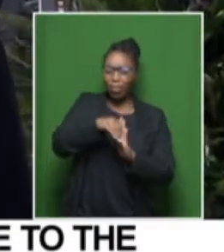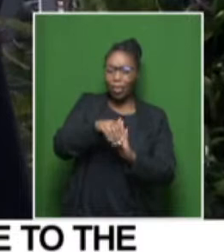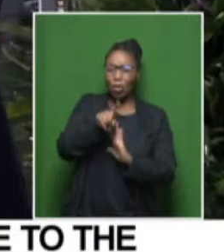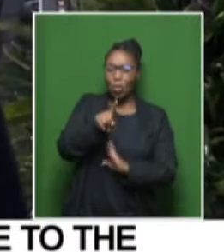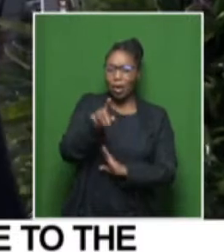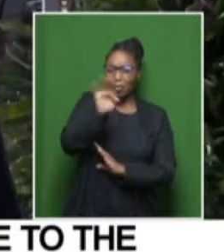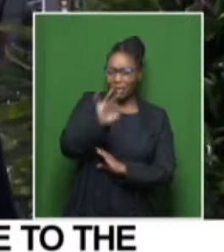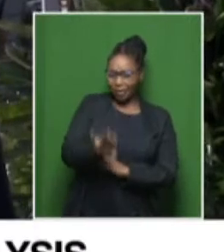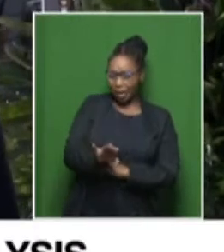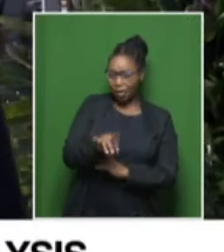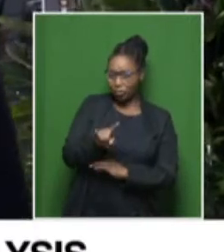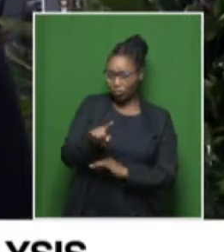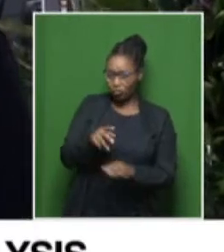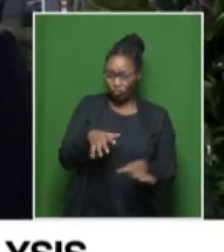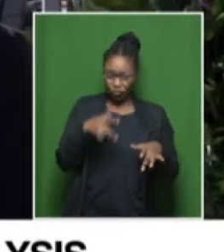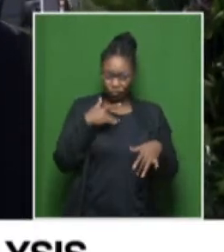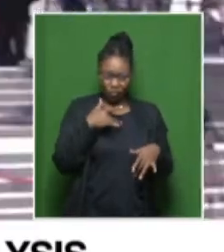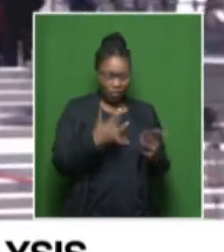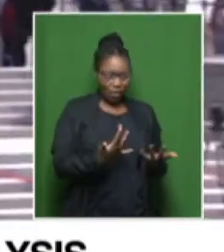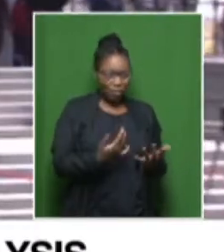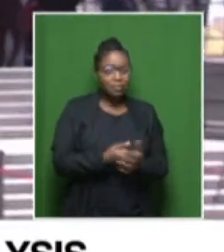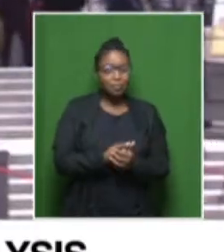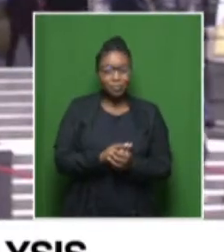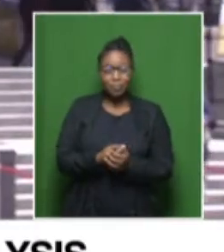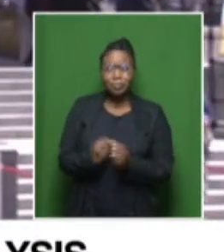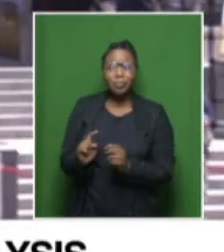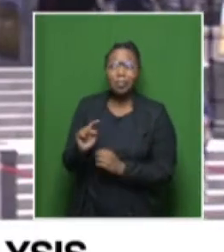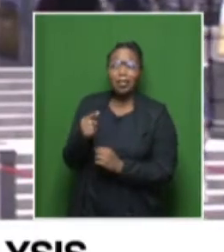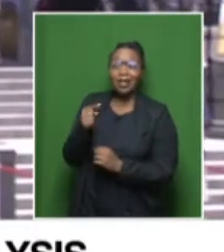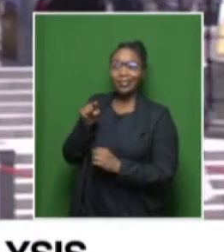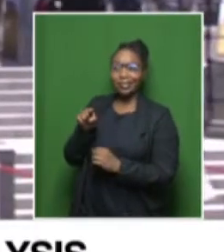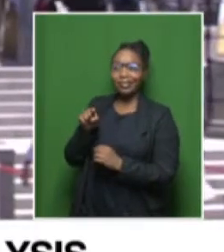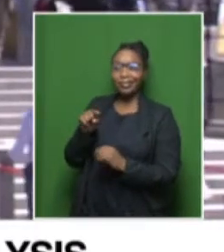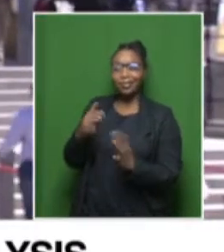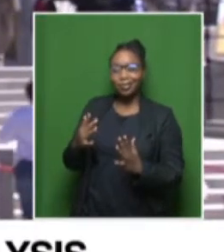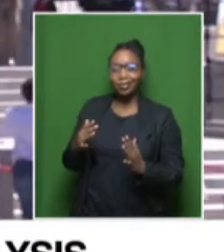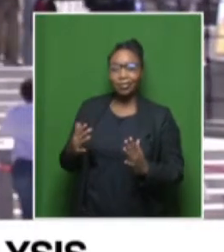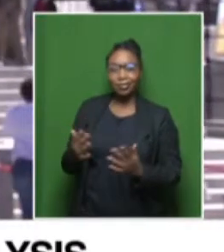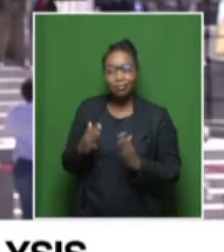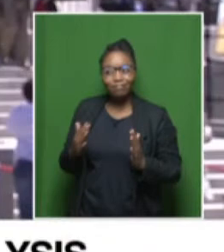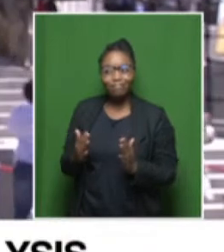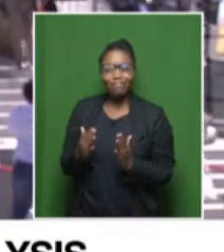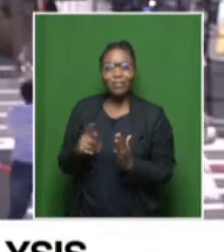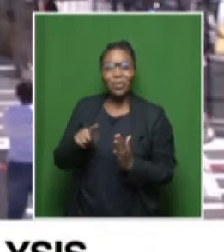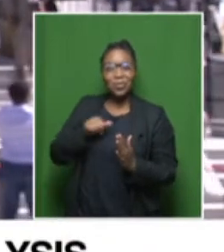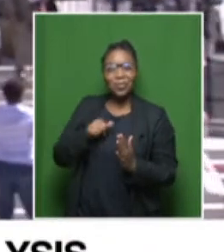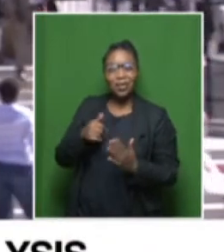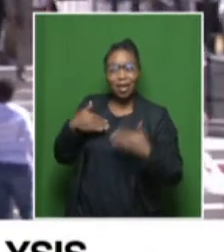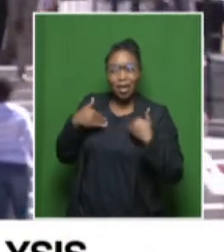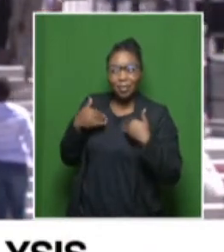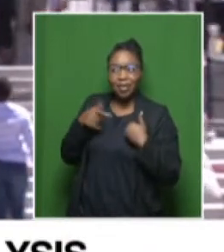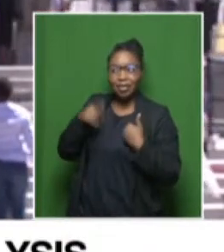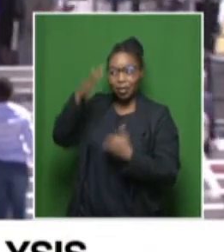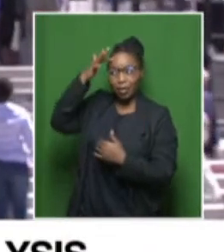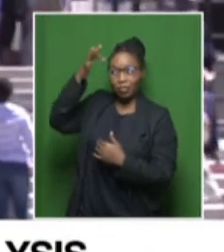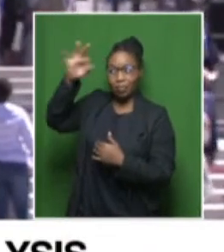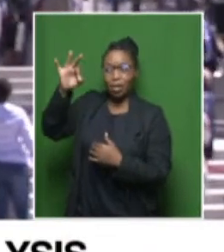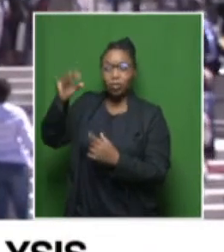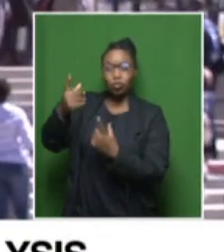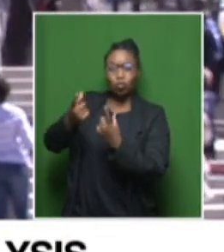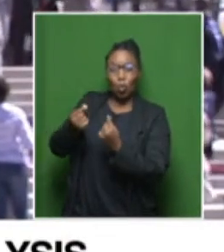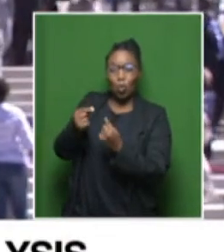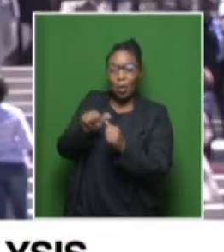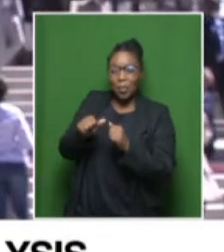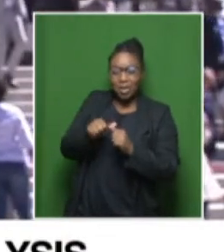Your reaction? Well, first off, we're very encouraged by the fact that the government has done a better job at nuancing